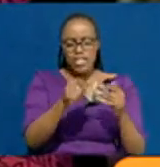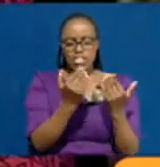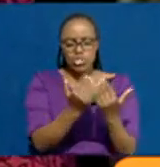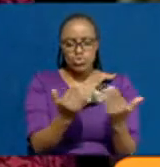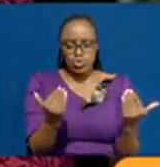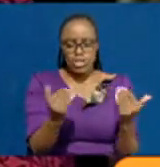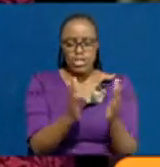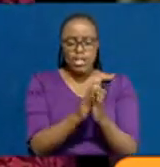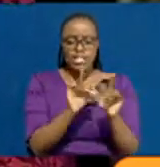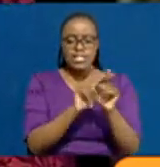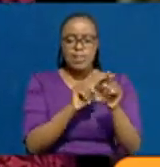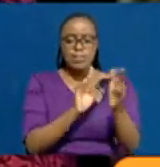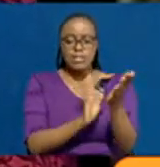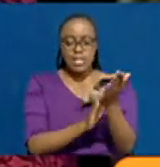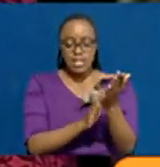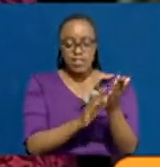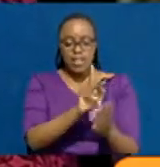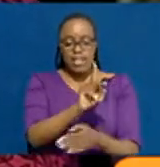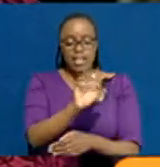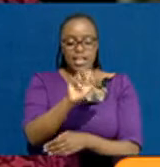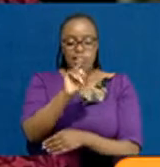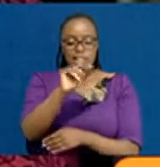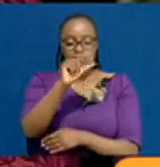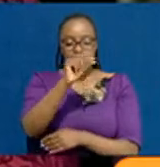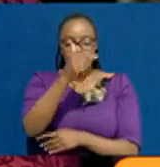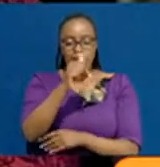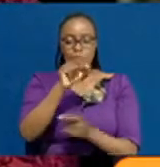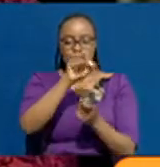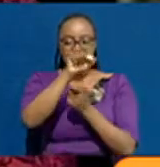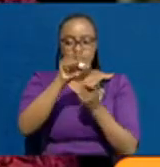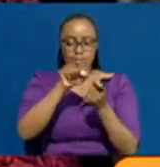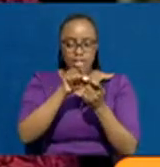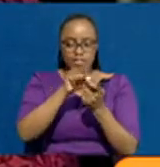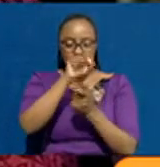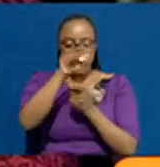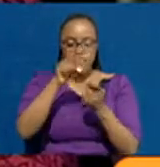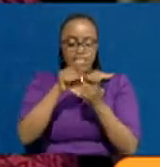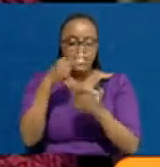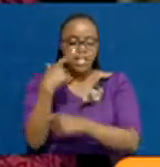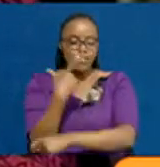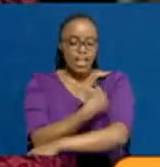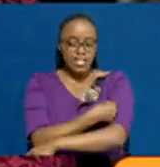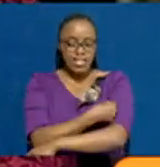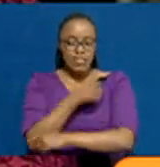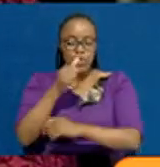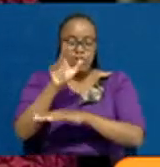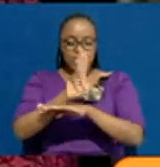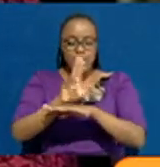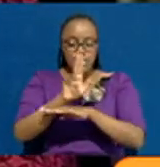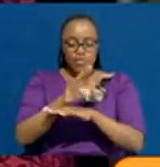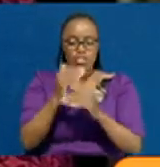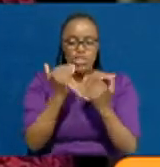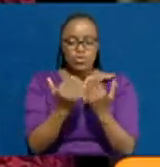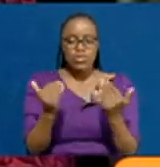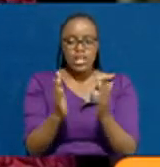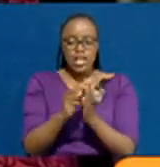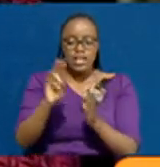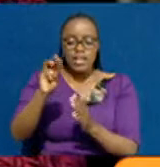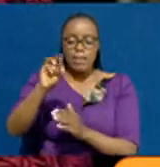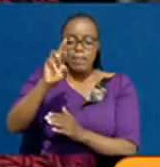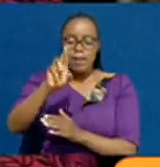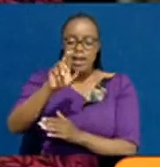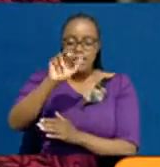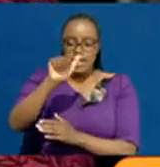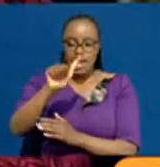made the recommendation for Kenitag, we specified the specific vaccine for use in the pediatric population, the mRNA